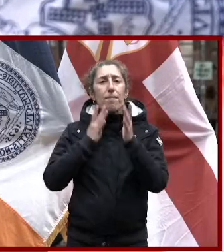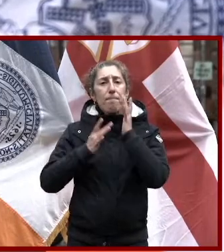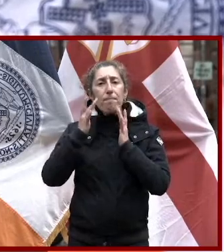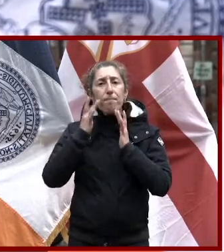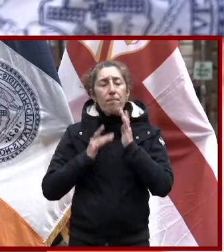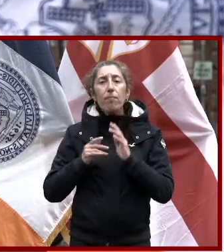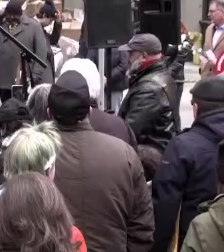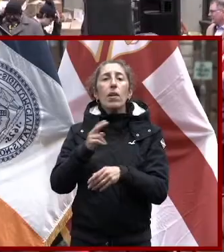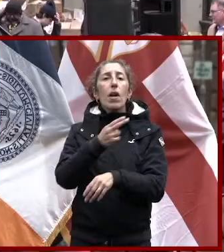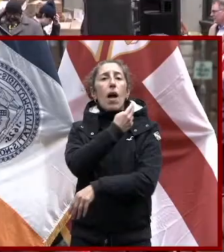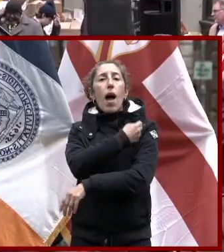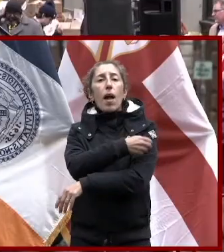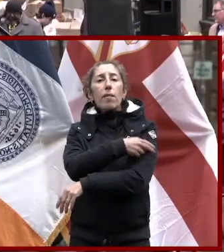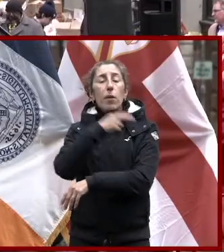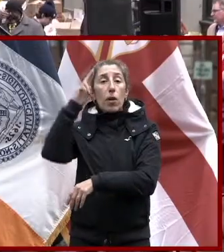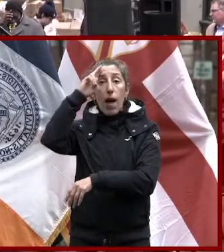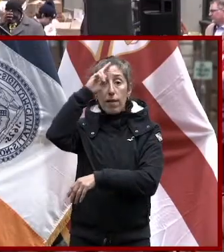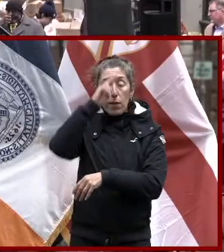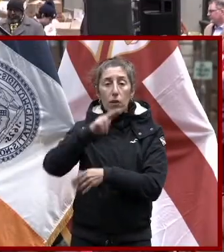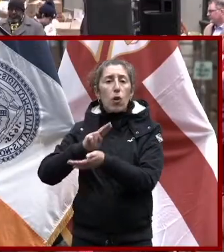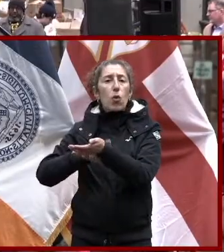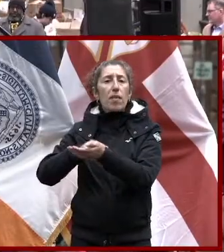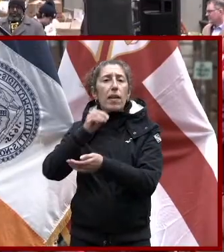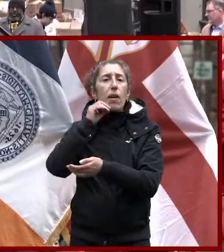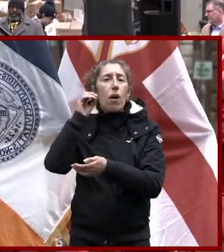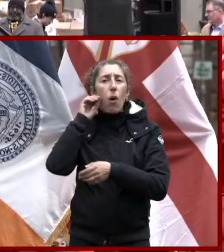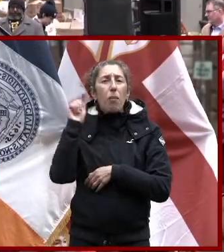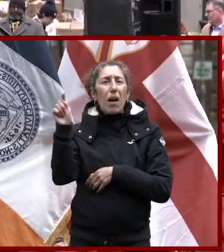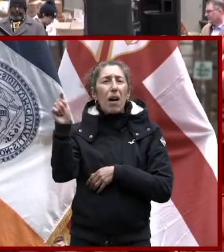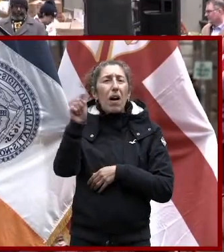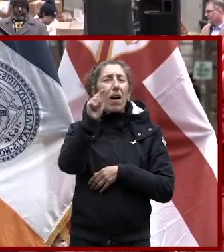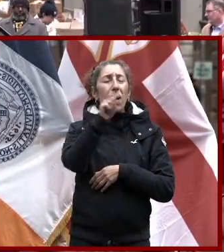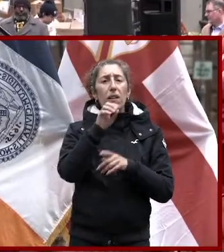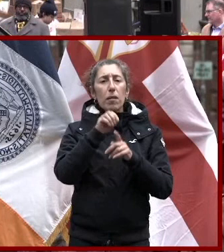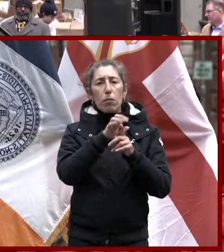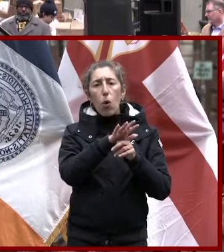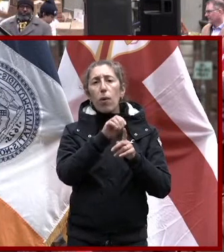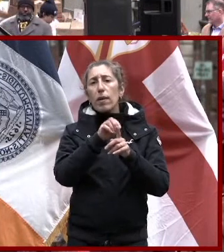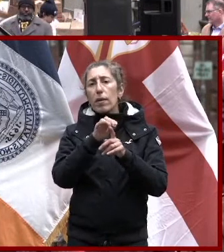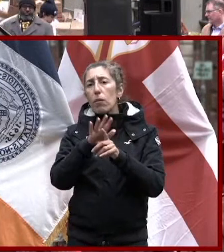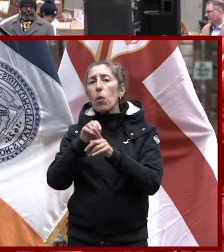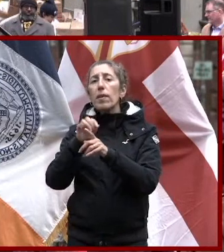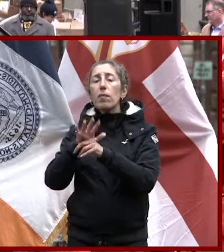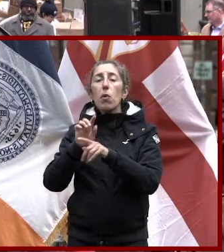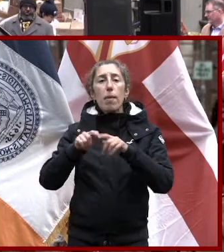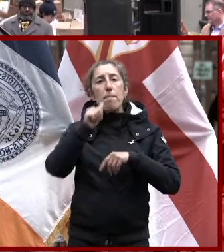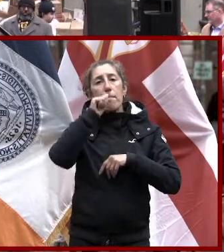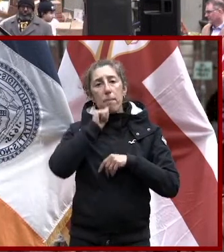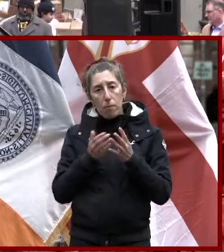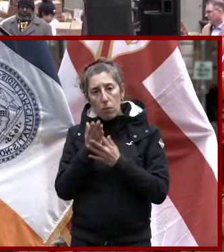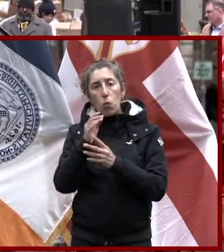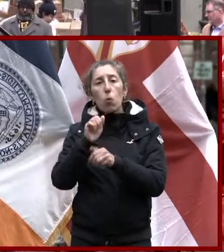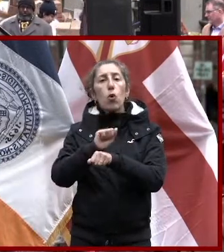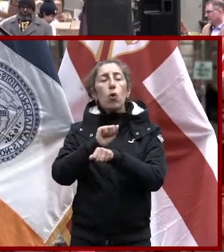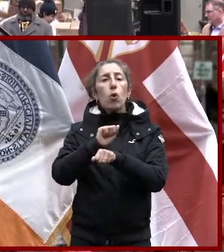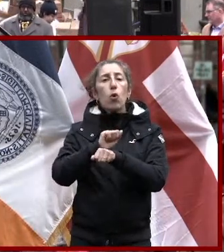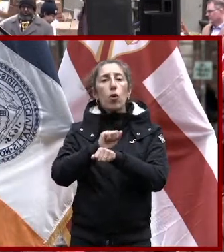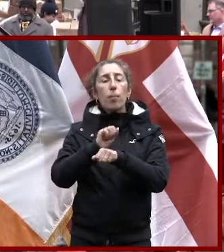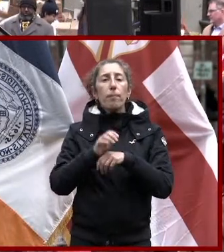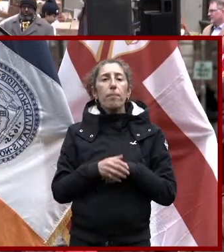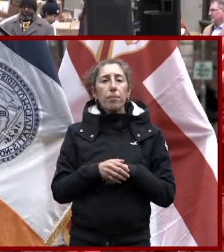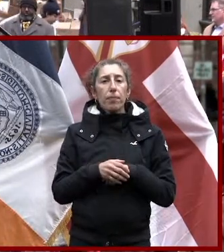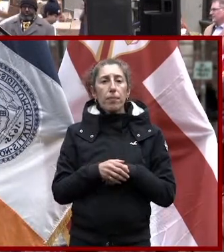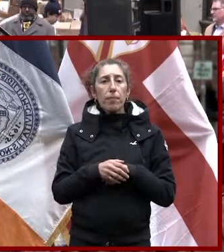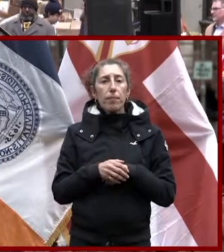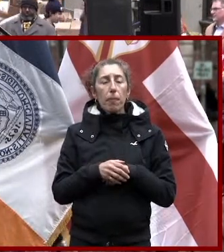nursing homes leave us even more exposed to this hazard, and of course, also present a risk